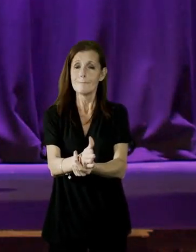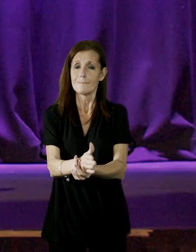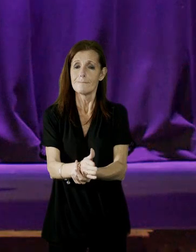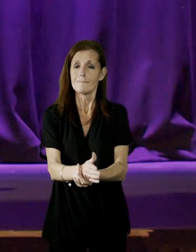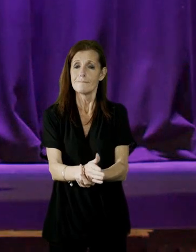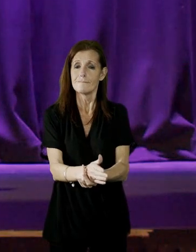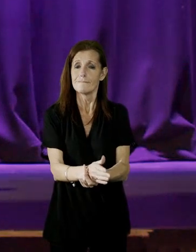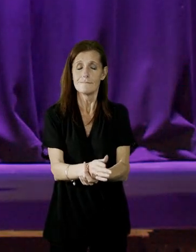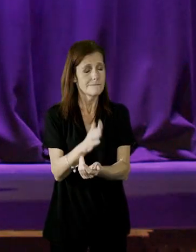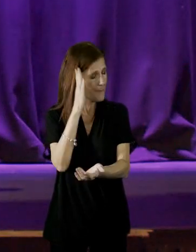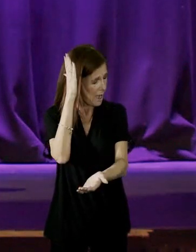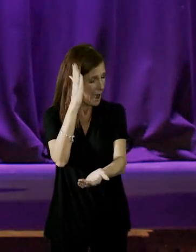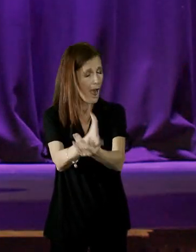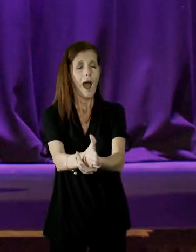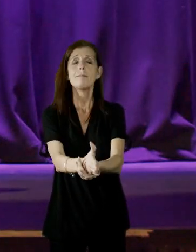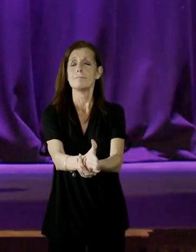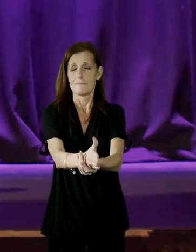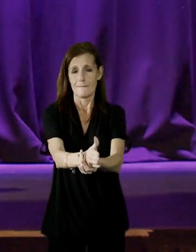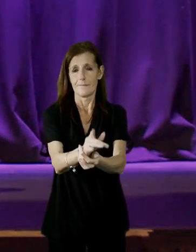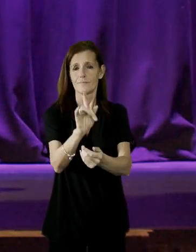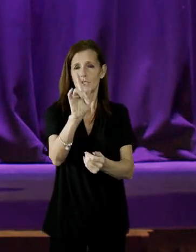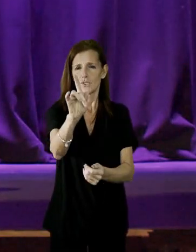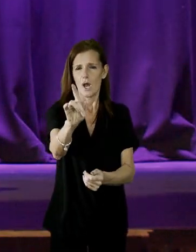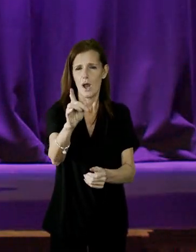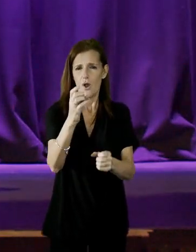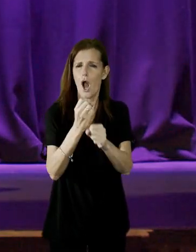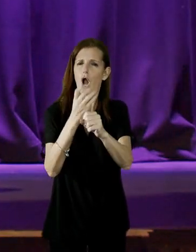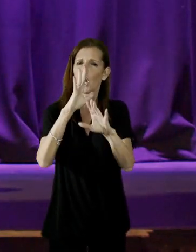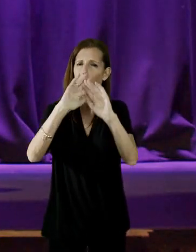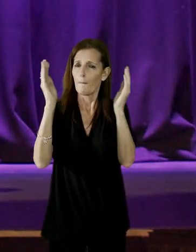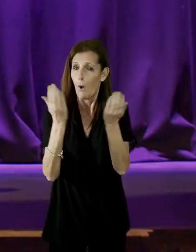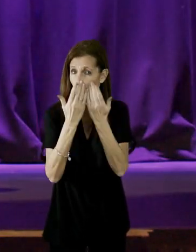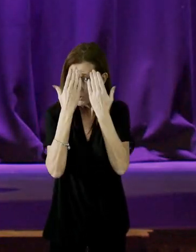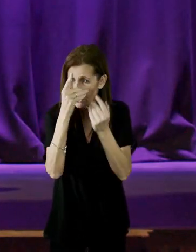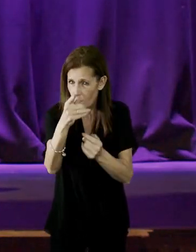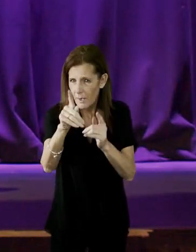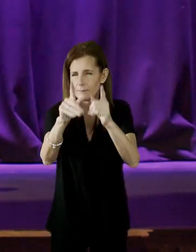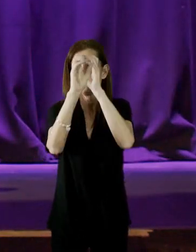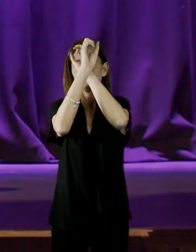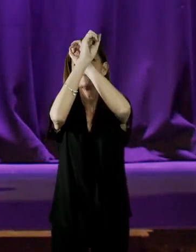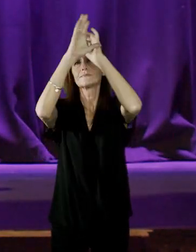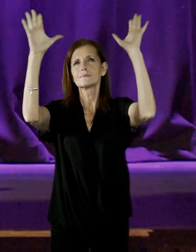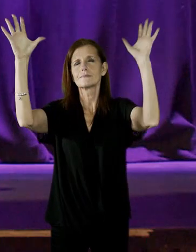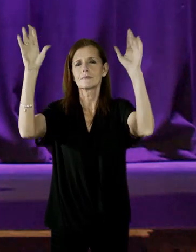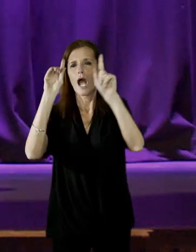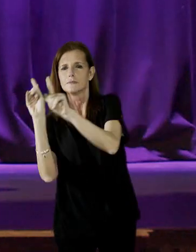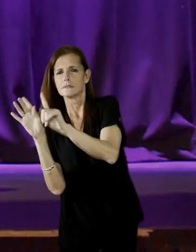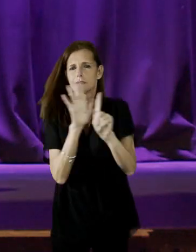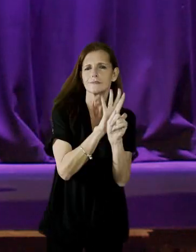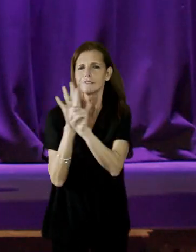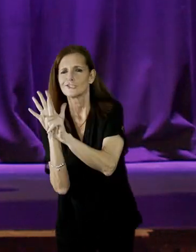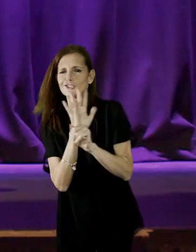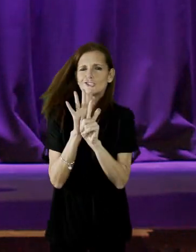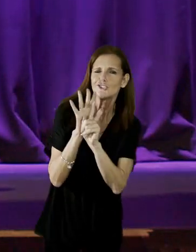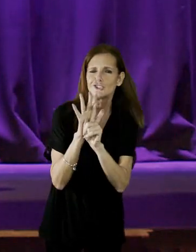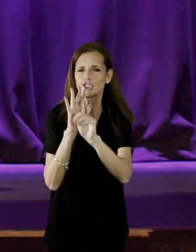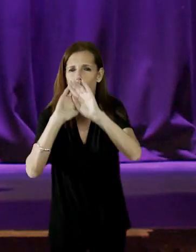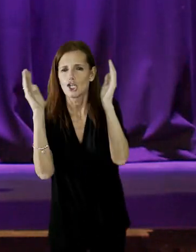Okay. So if you don't know what goalball is, imagine dodgeball, but with blind